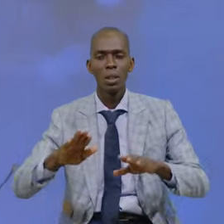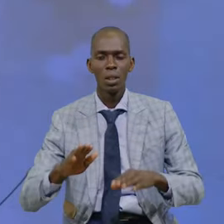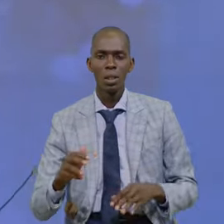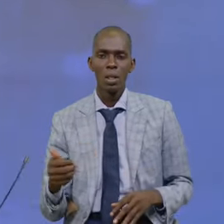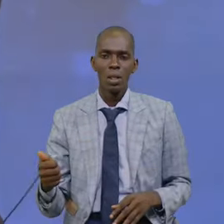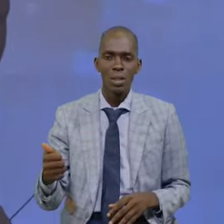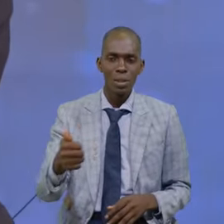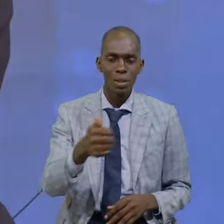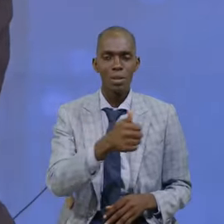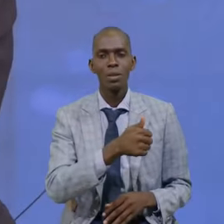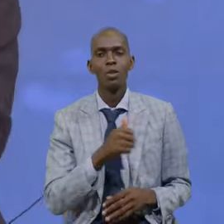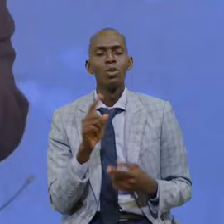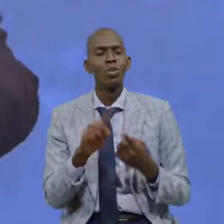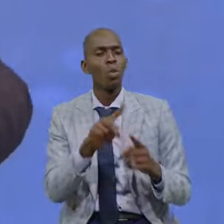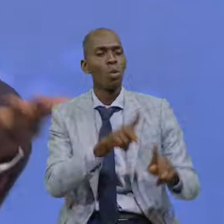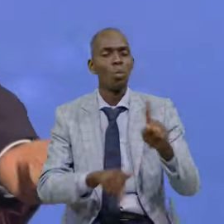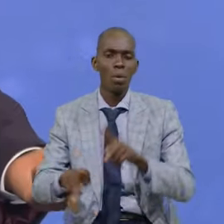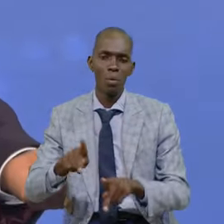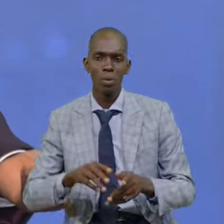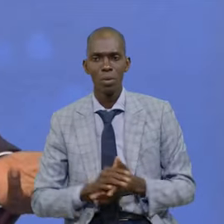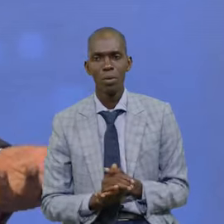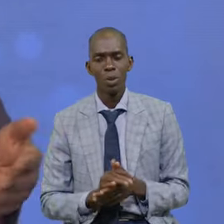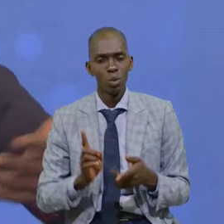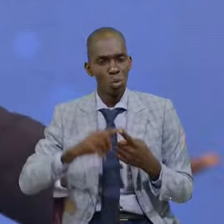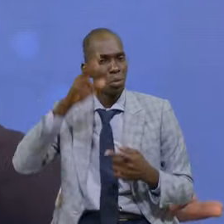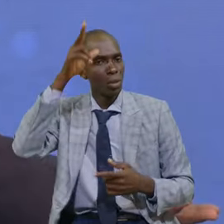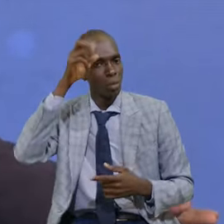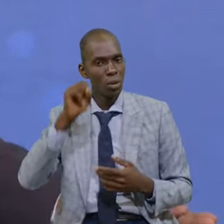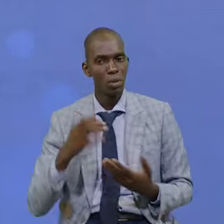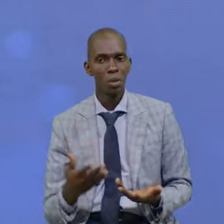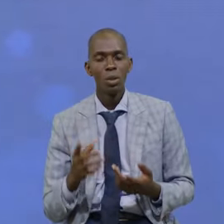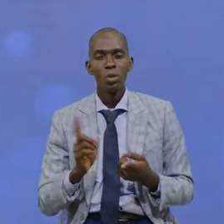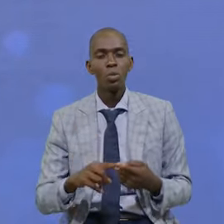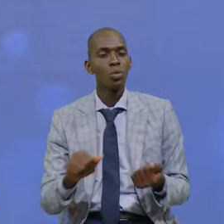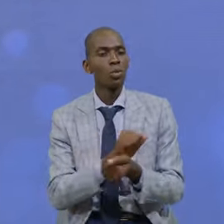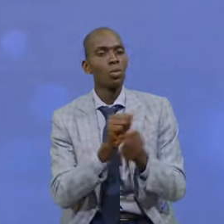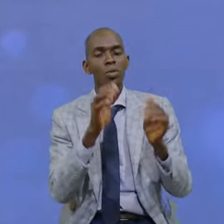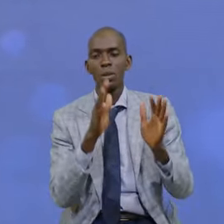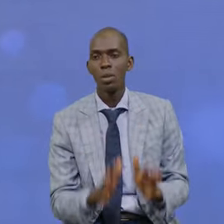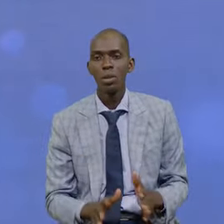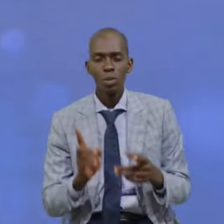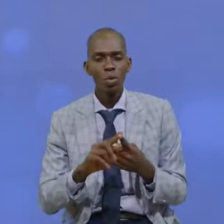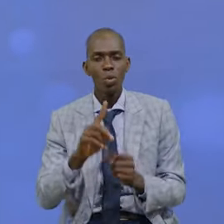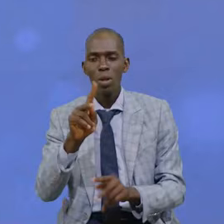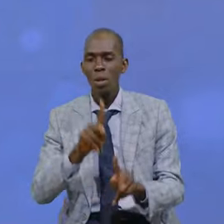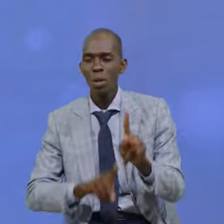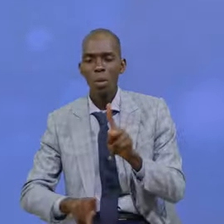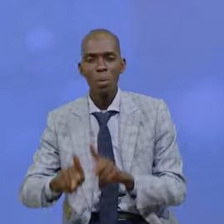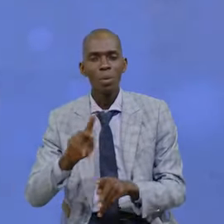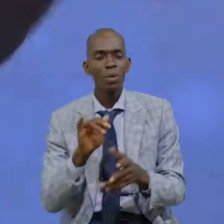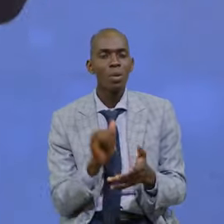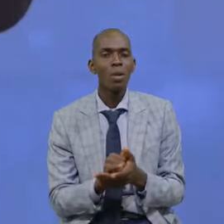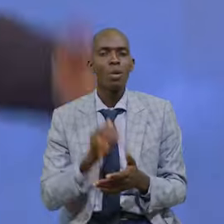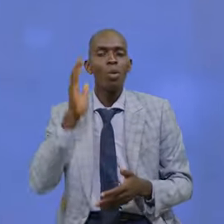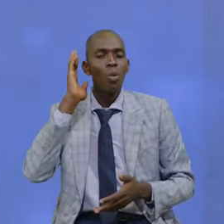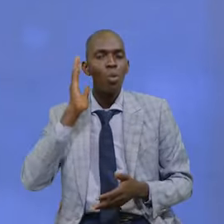ourselves to people, to demons, to destroyers, to the people that will